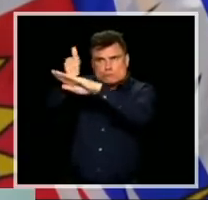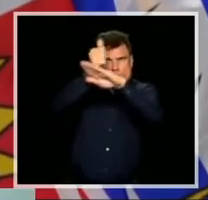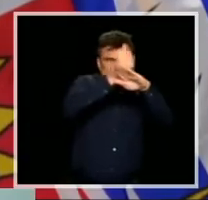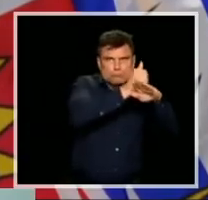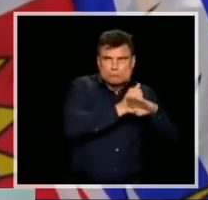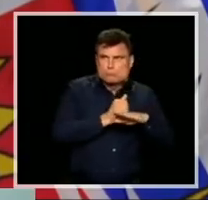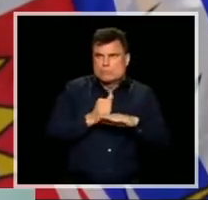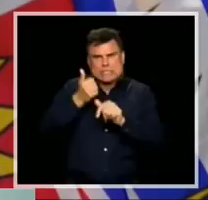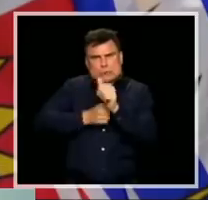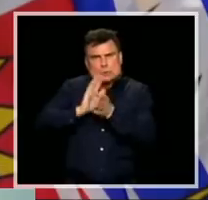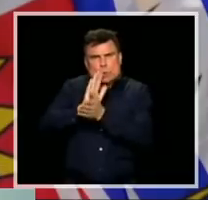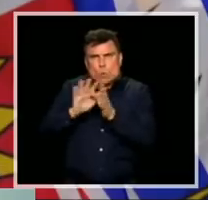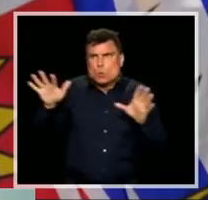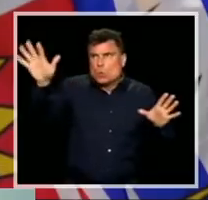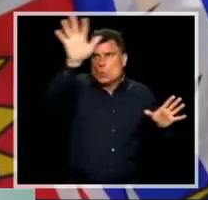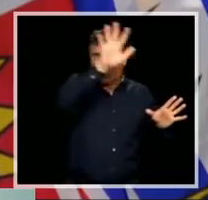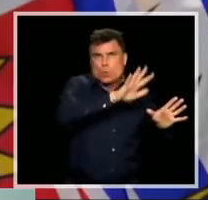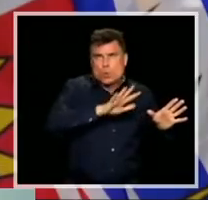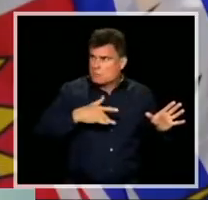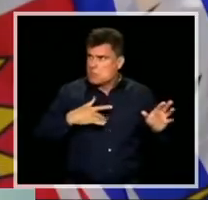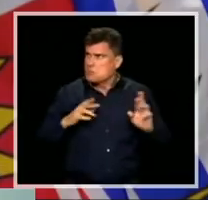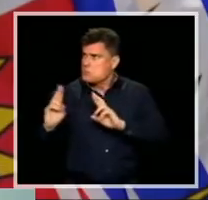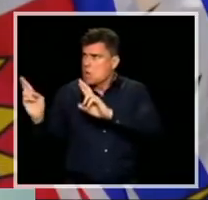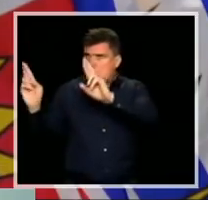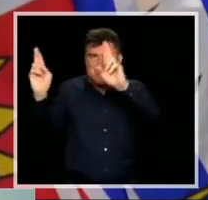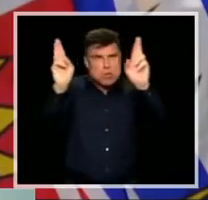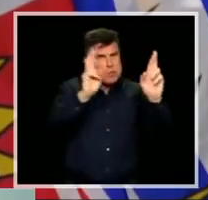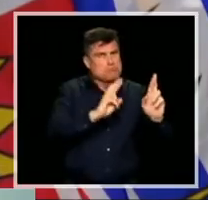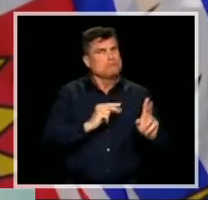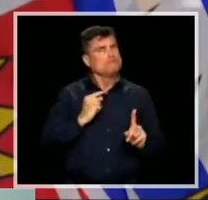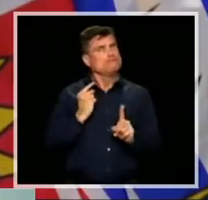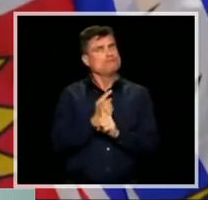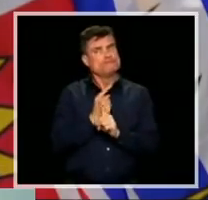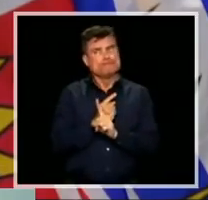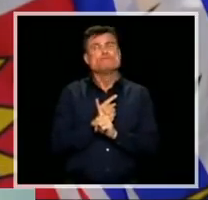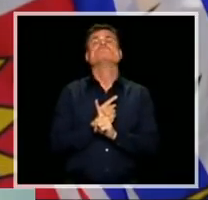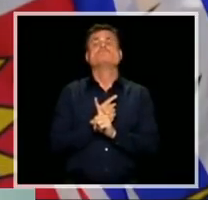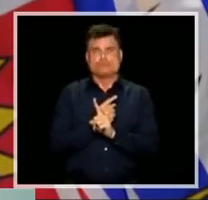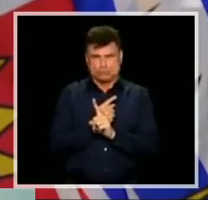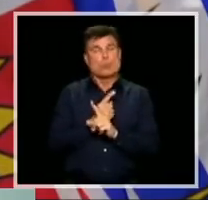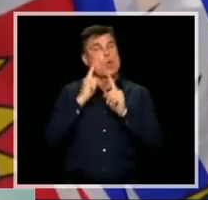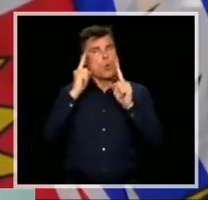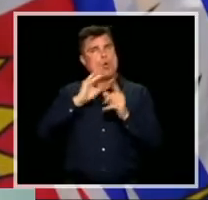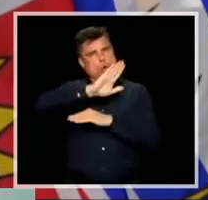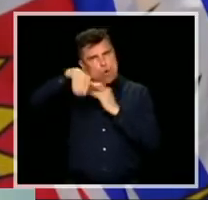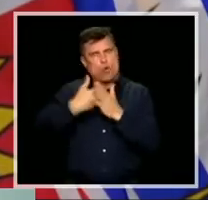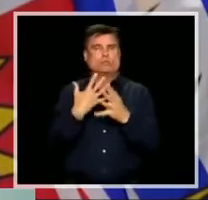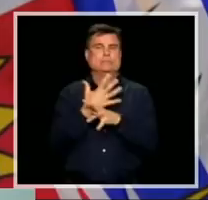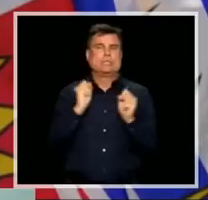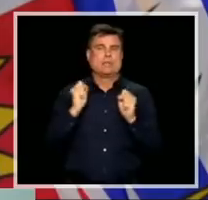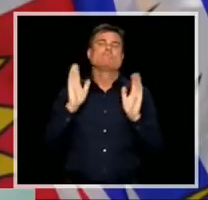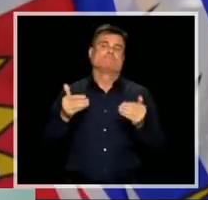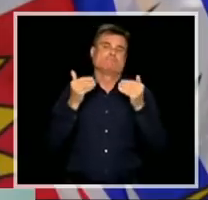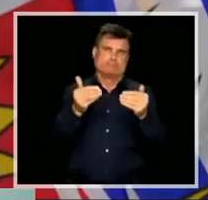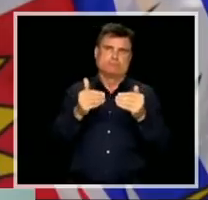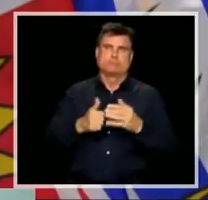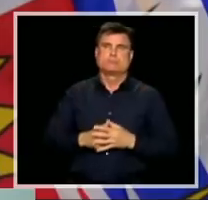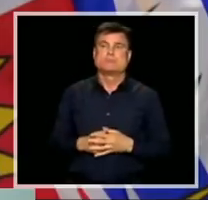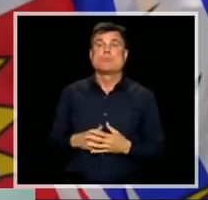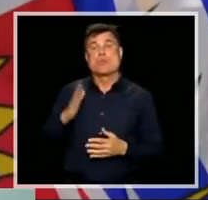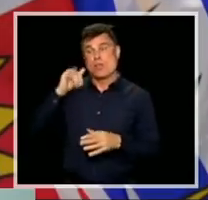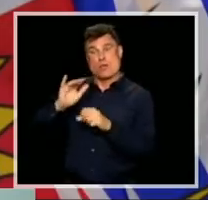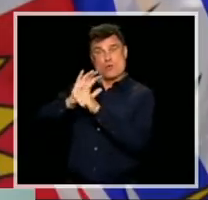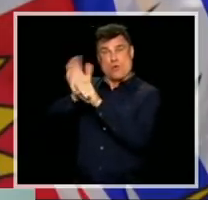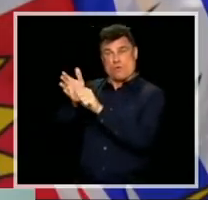watching carefully over the last few months, and particularly in the last couple of weeks. We purposely timed the reopening of